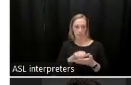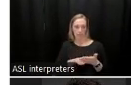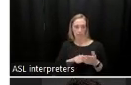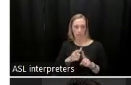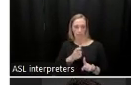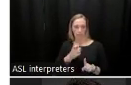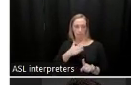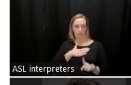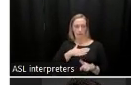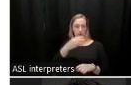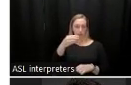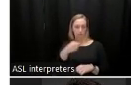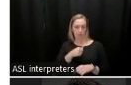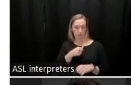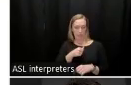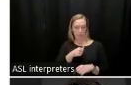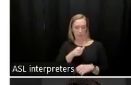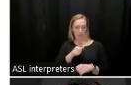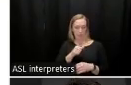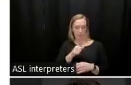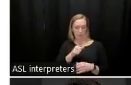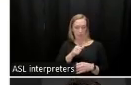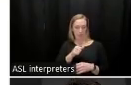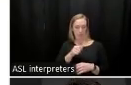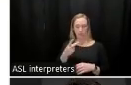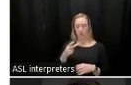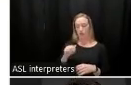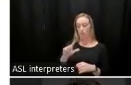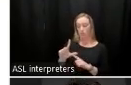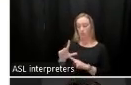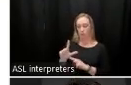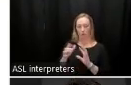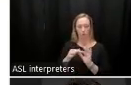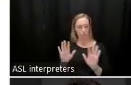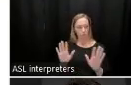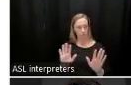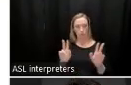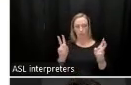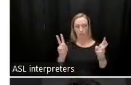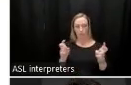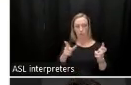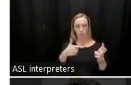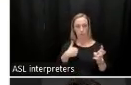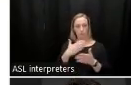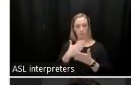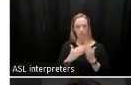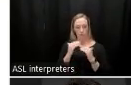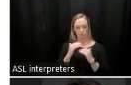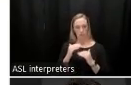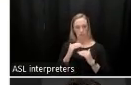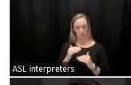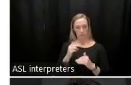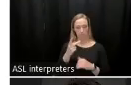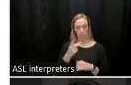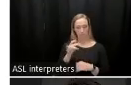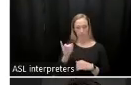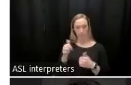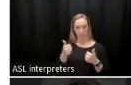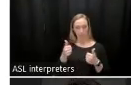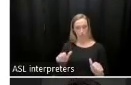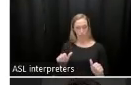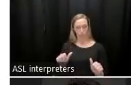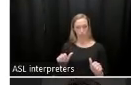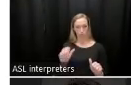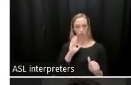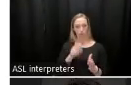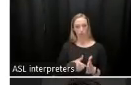contribution. Well, I mean, the issue there, right, is that you do have some constraints on PI effort that would